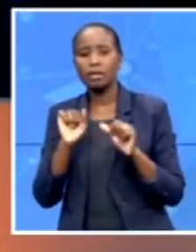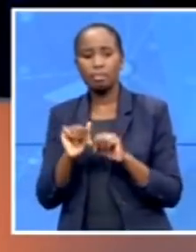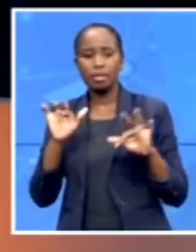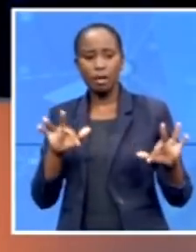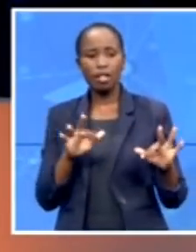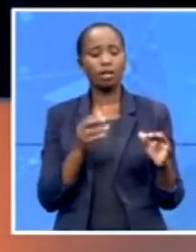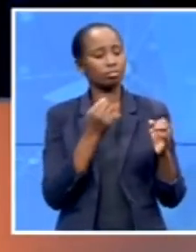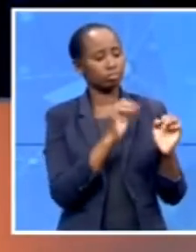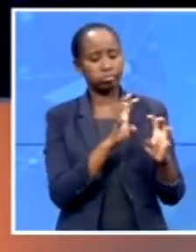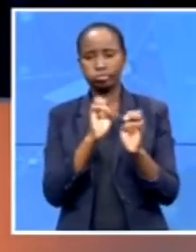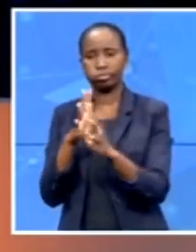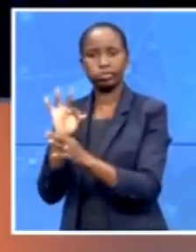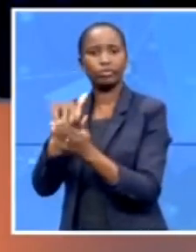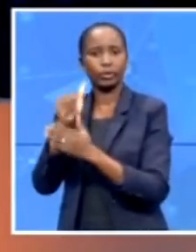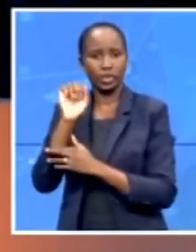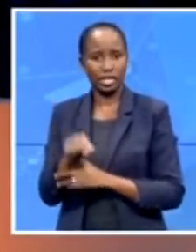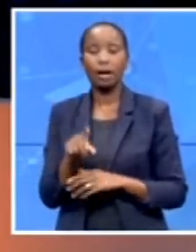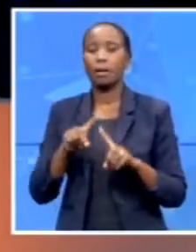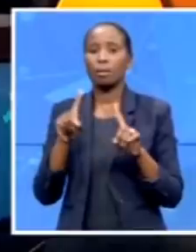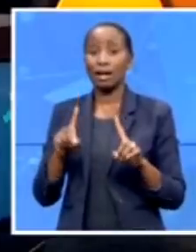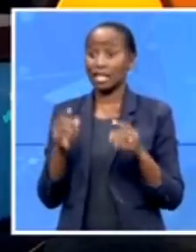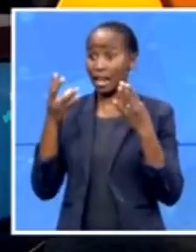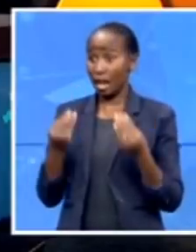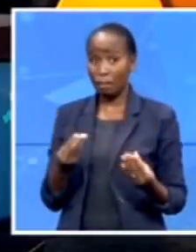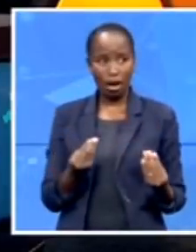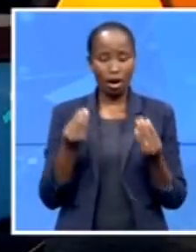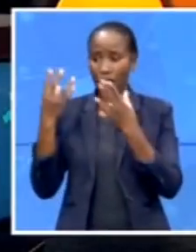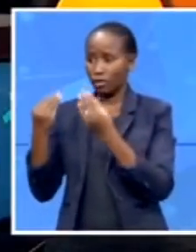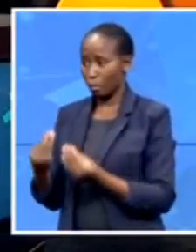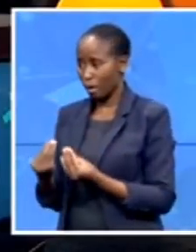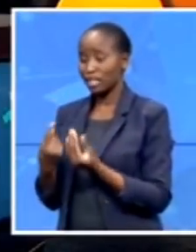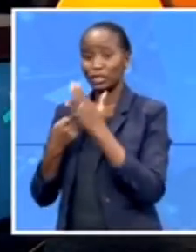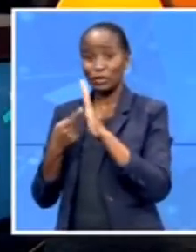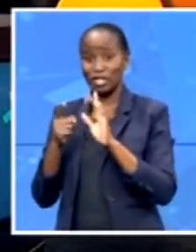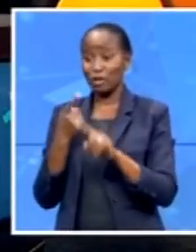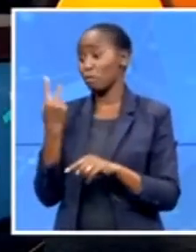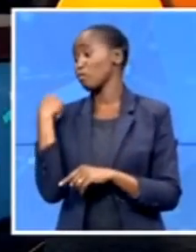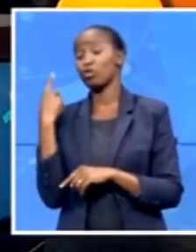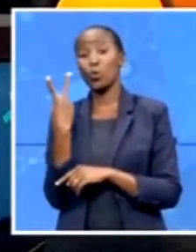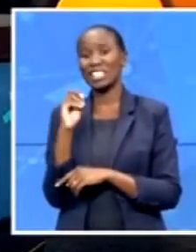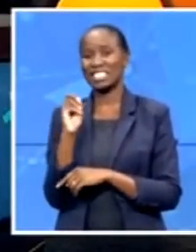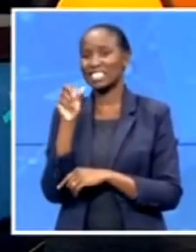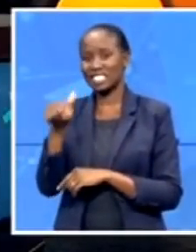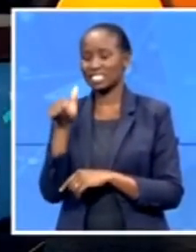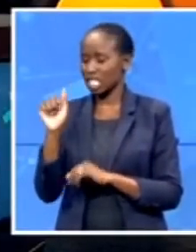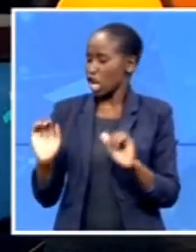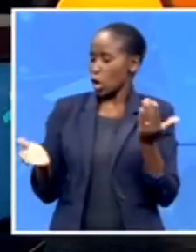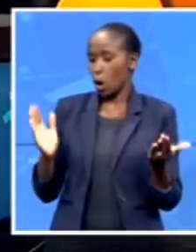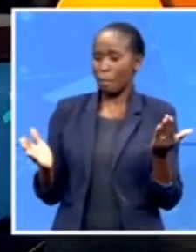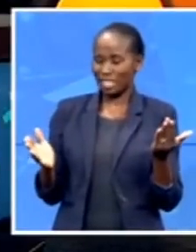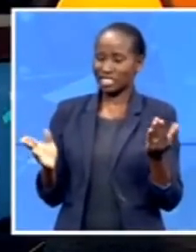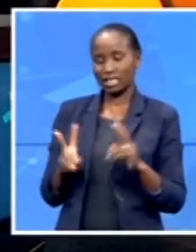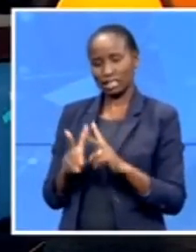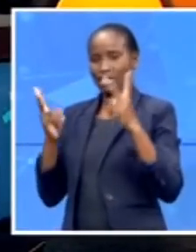a reflection of what we saw in 2016 as an example. I mean, we're told, for instance, that we